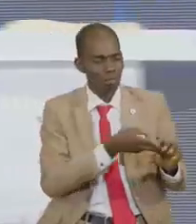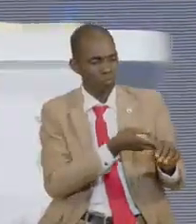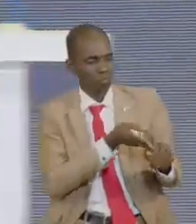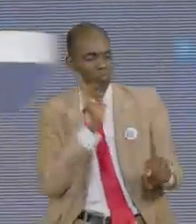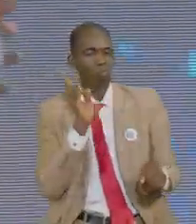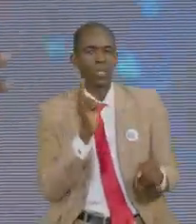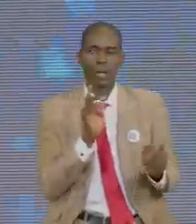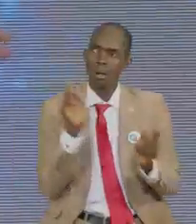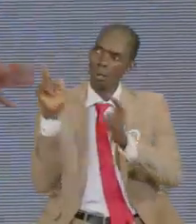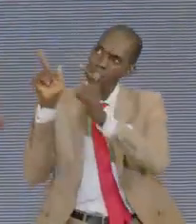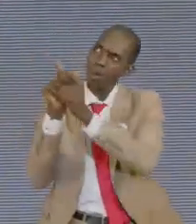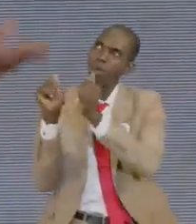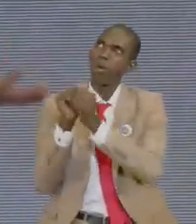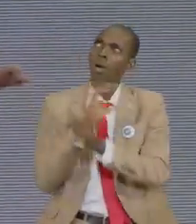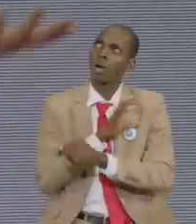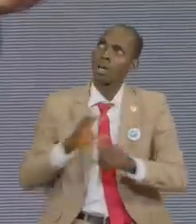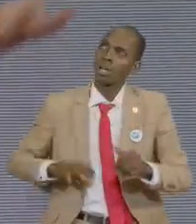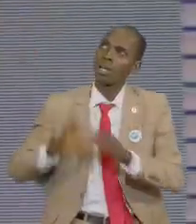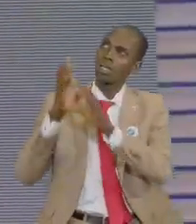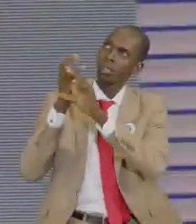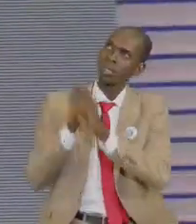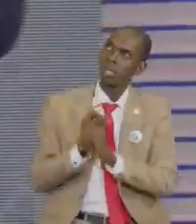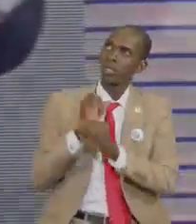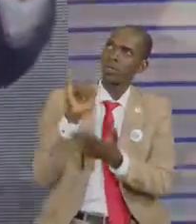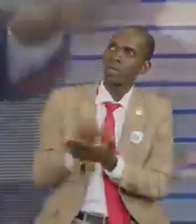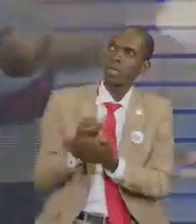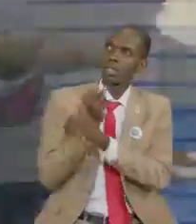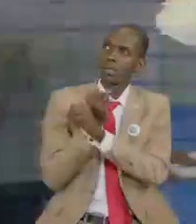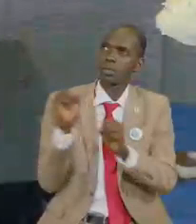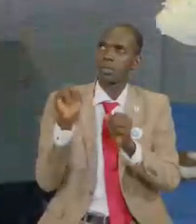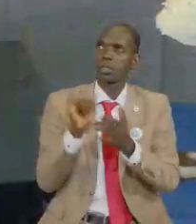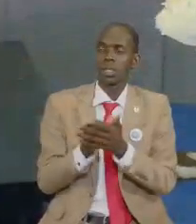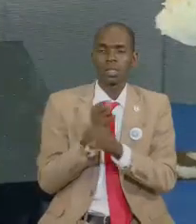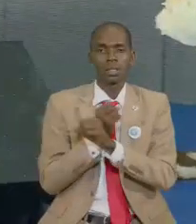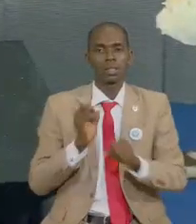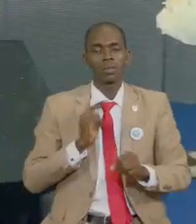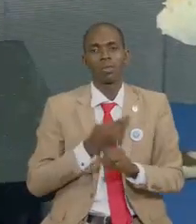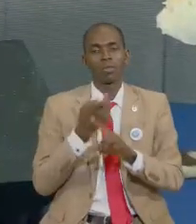the salvation that saves us from our sins.